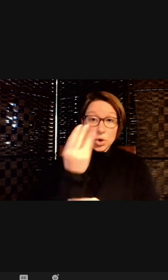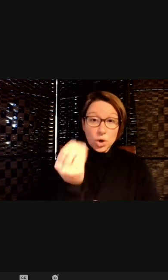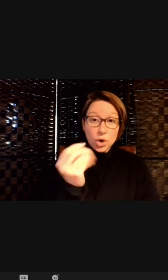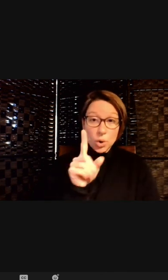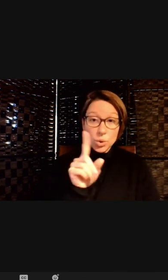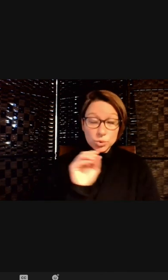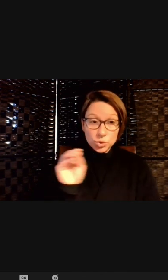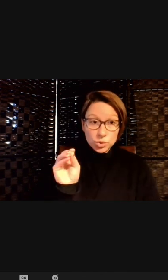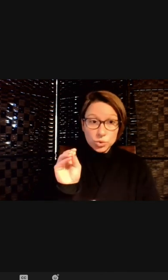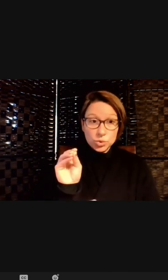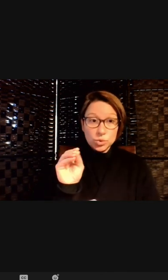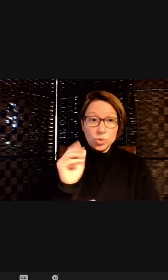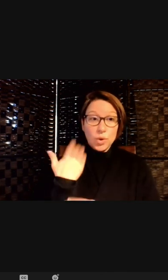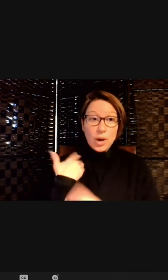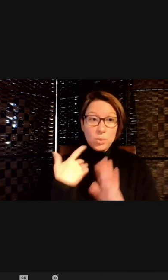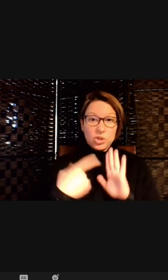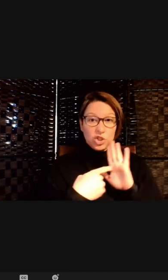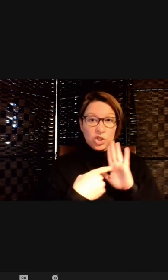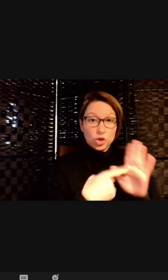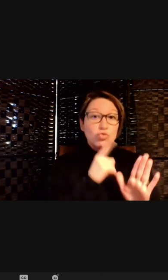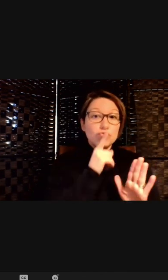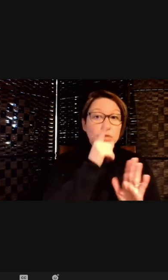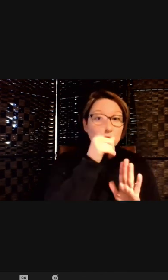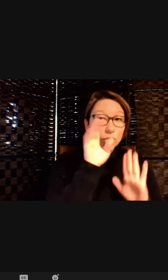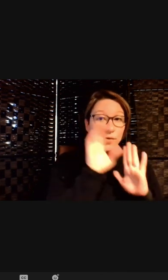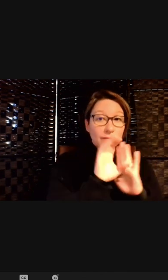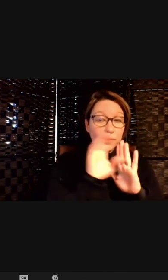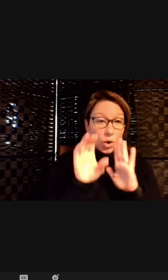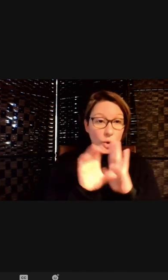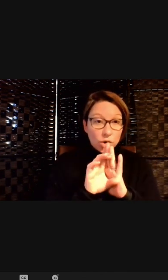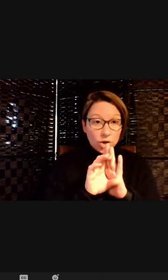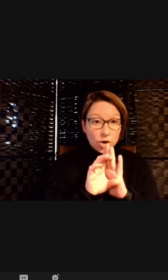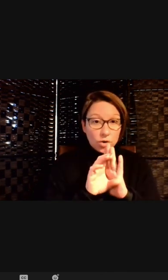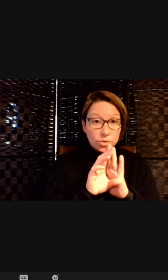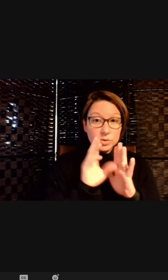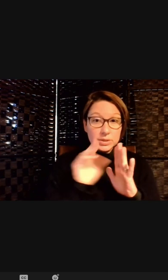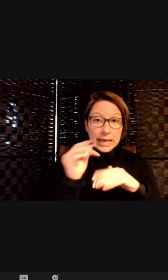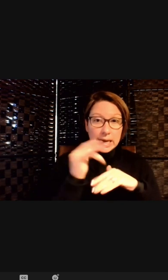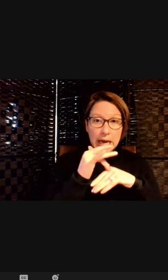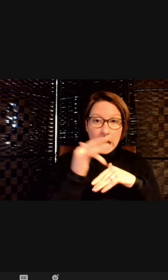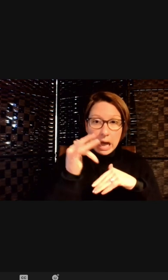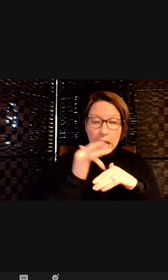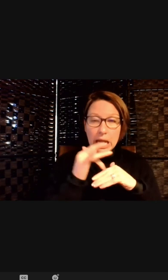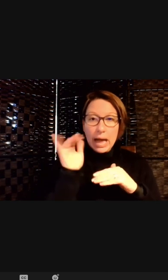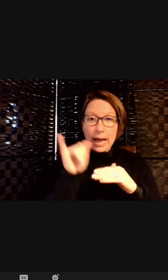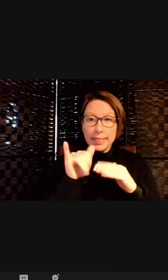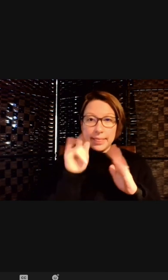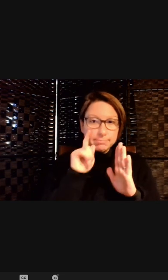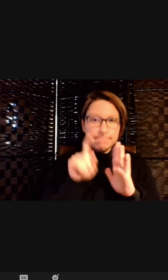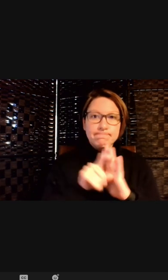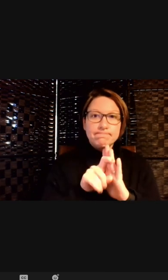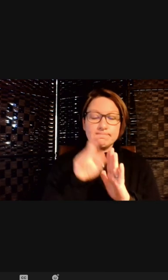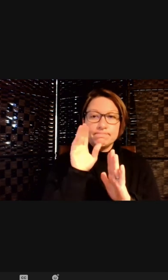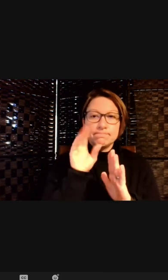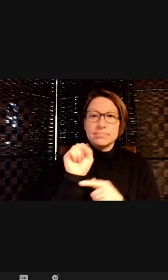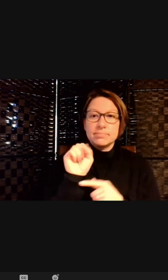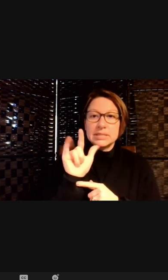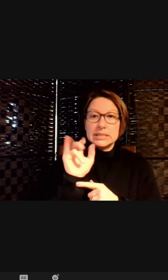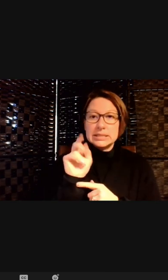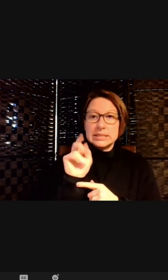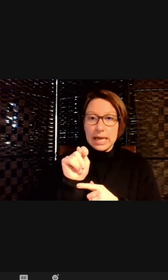zoo field trip day, I would present real photographs and highlight salient features of the different animals, present them